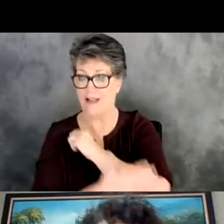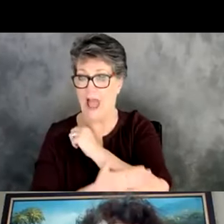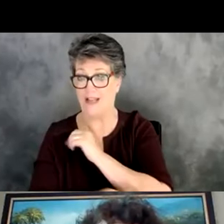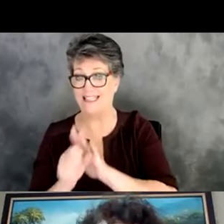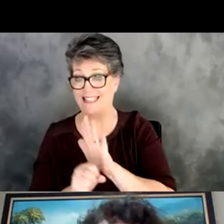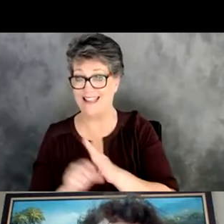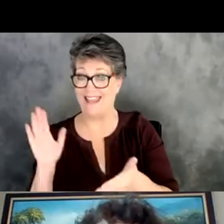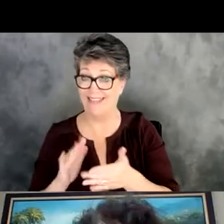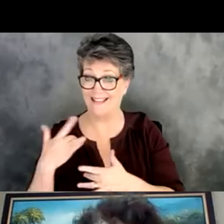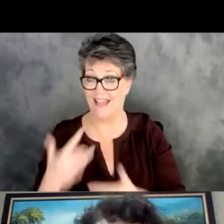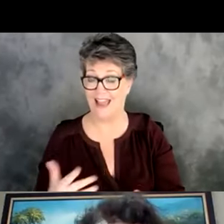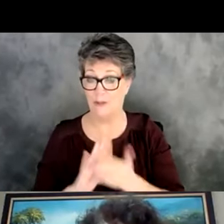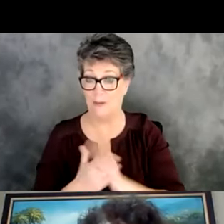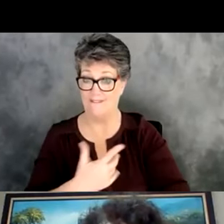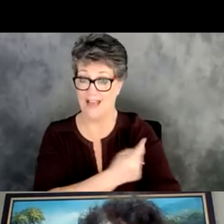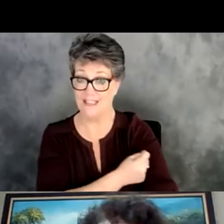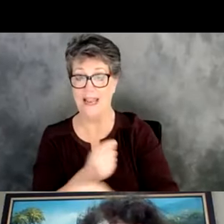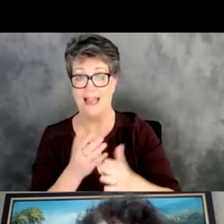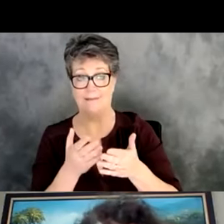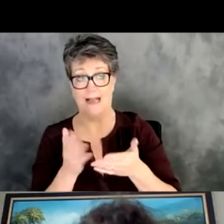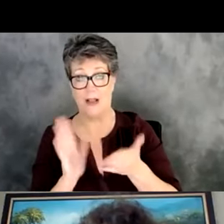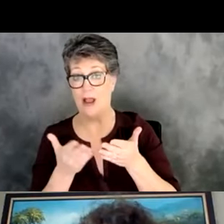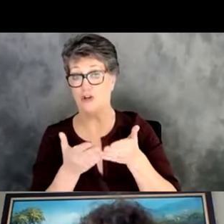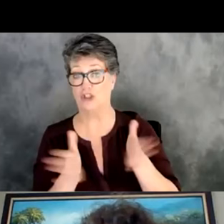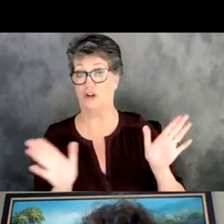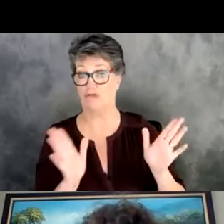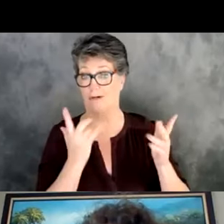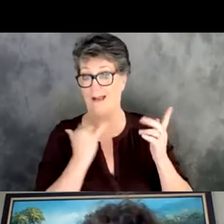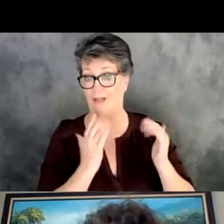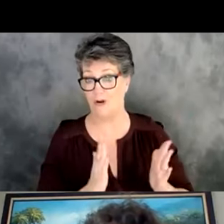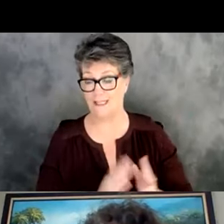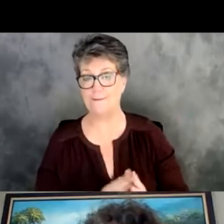to be vaccinated than Californians as a whole. Next slide.